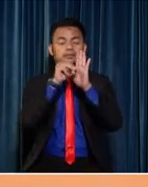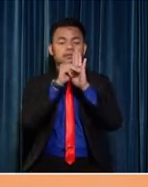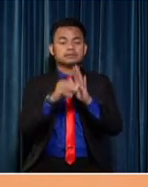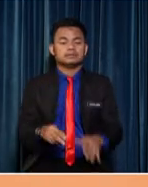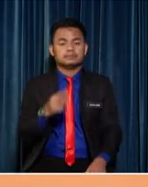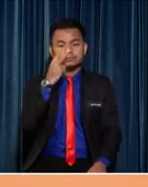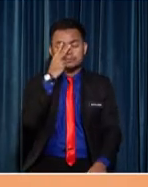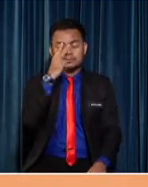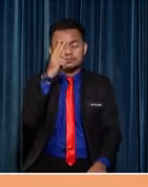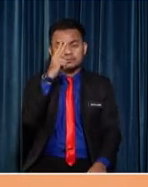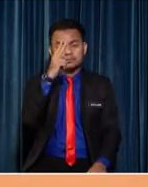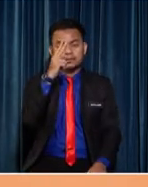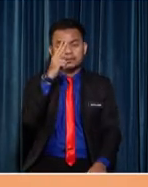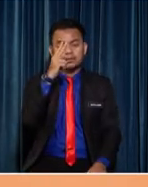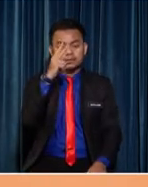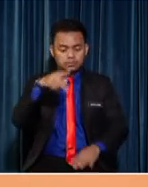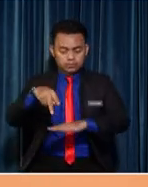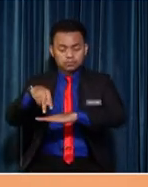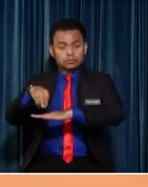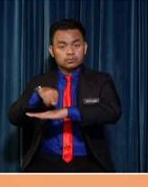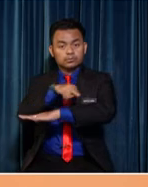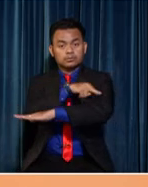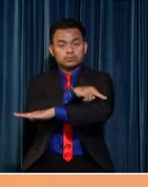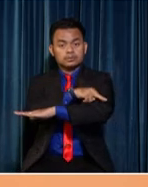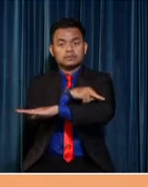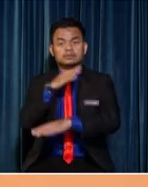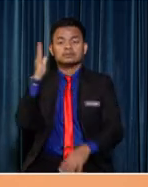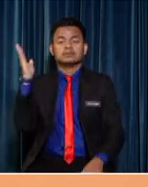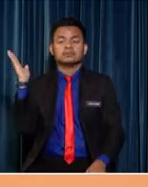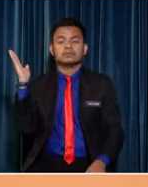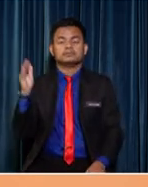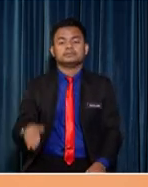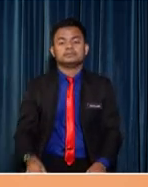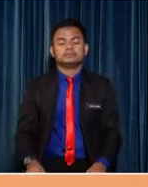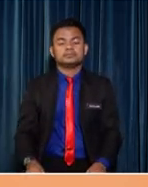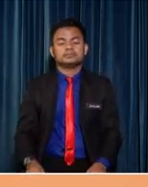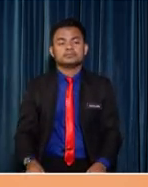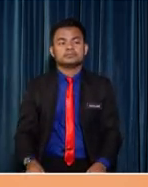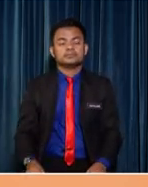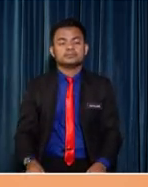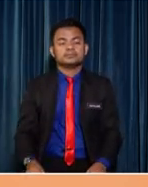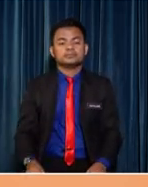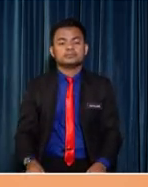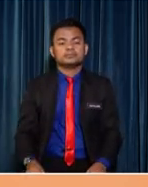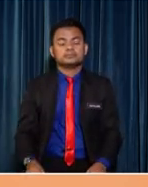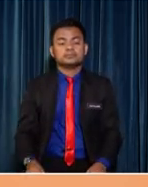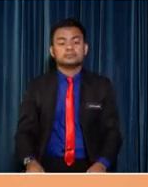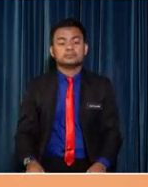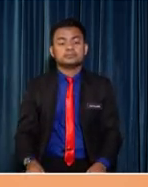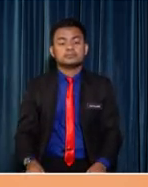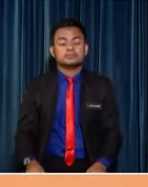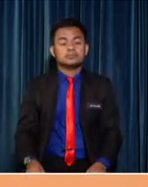Look at this ruler shown in the picture. There are 100